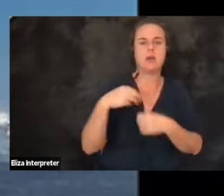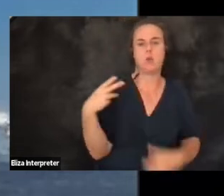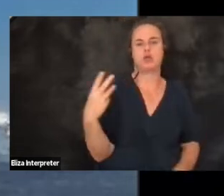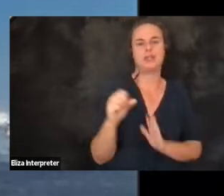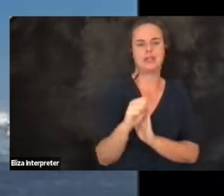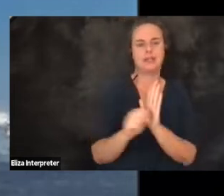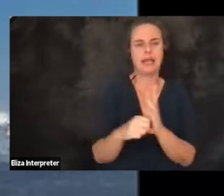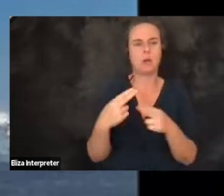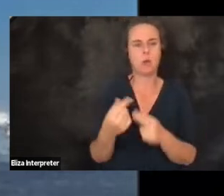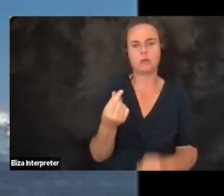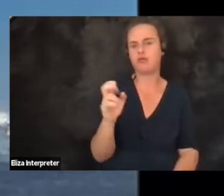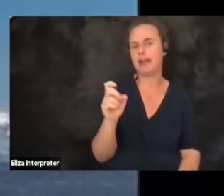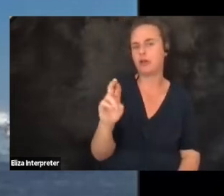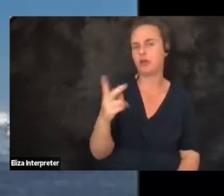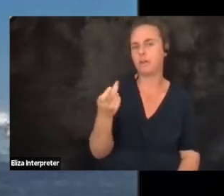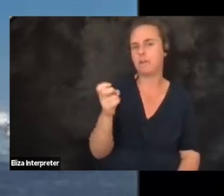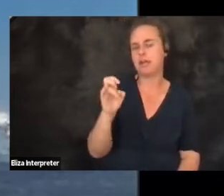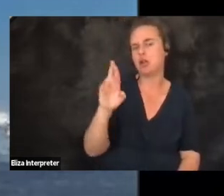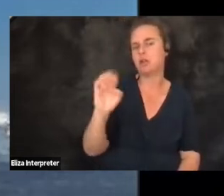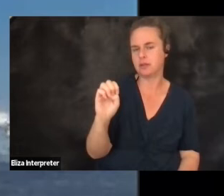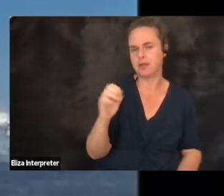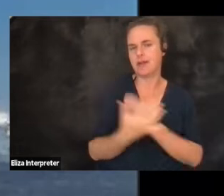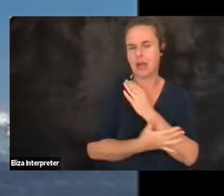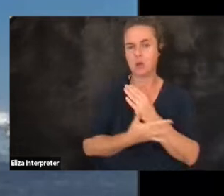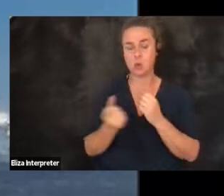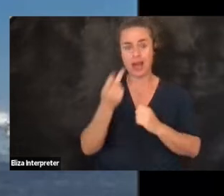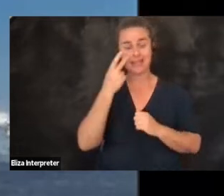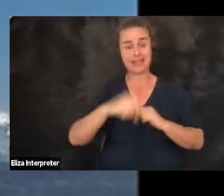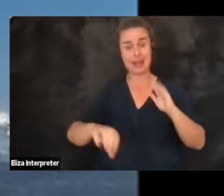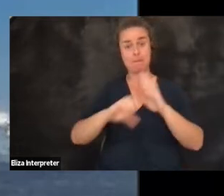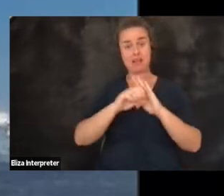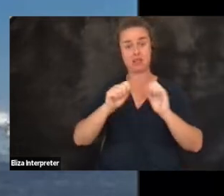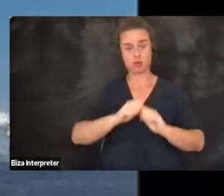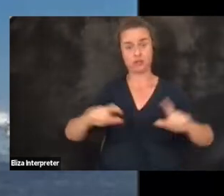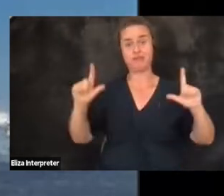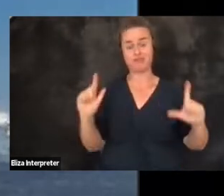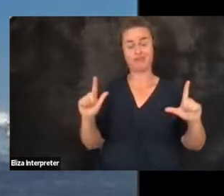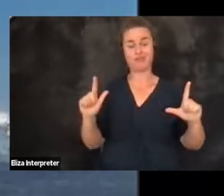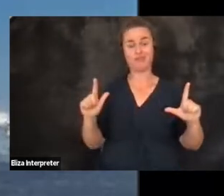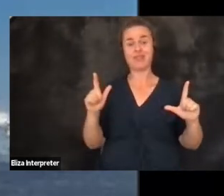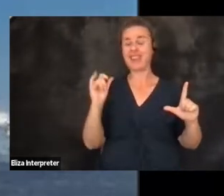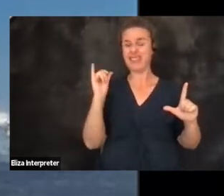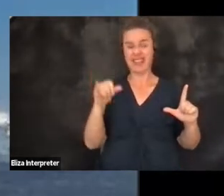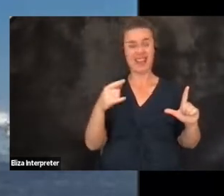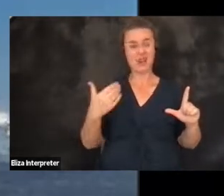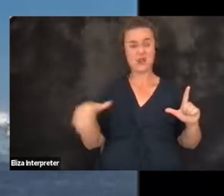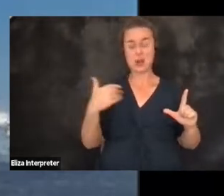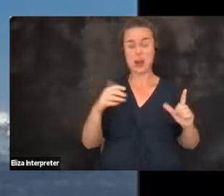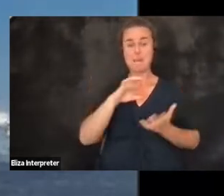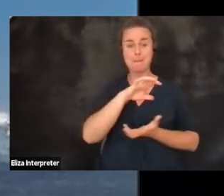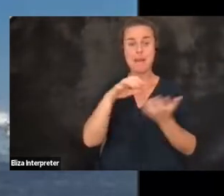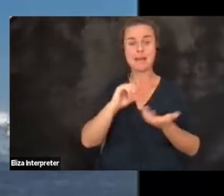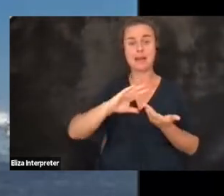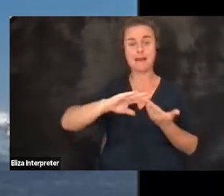this picture implies, Greater Pearce has an incredible mix of